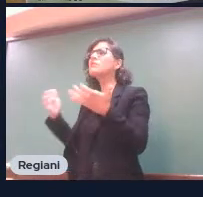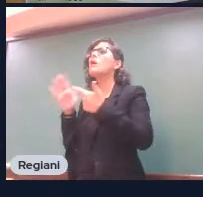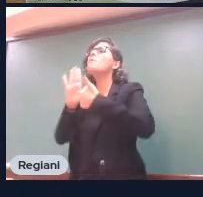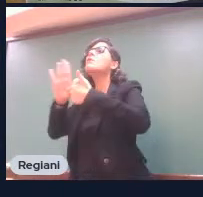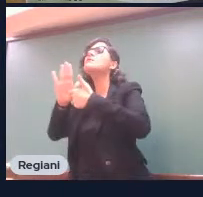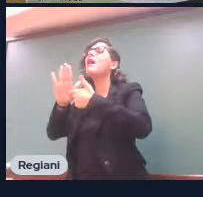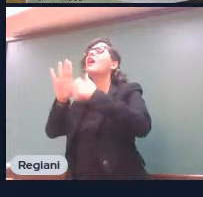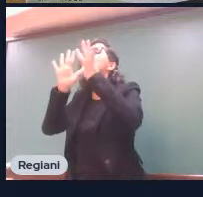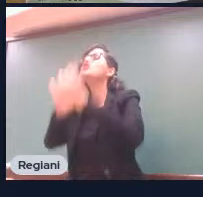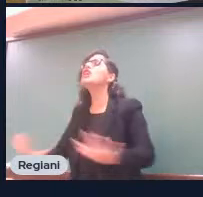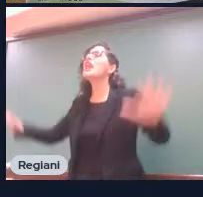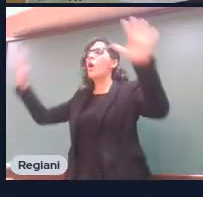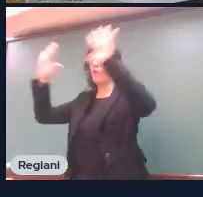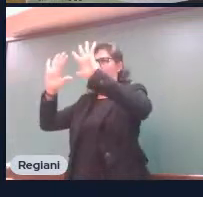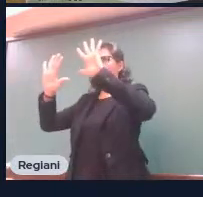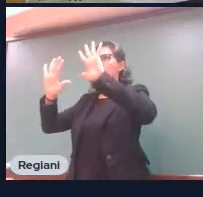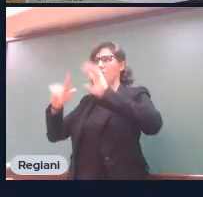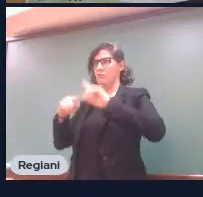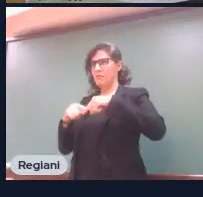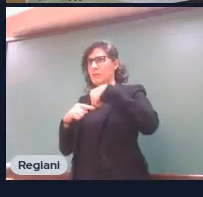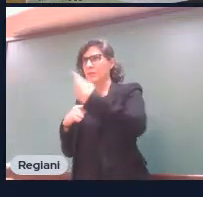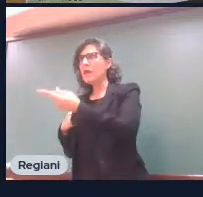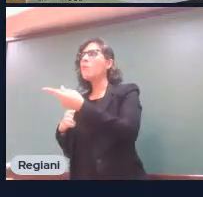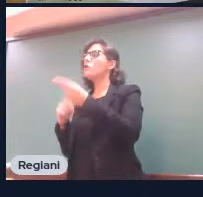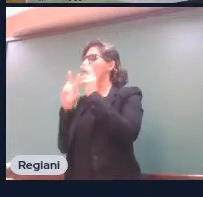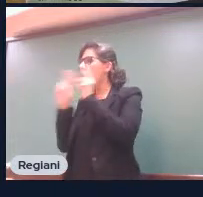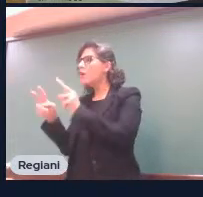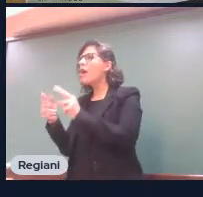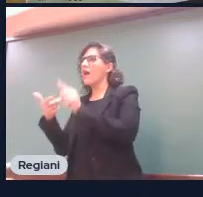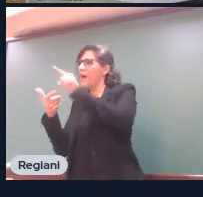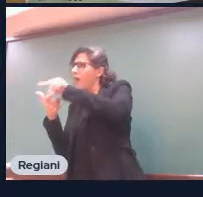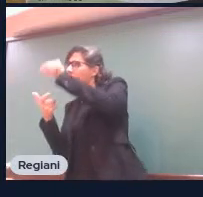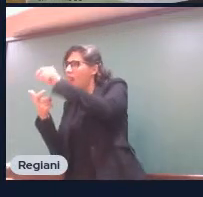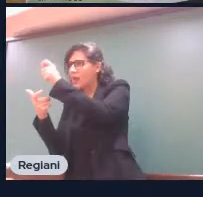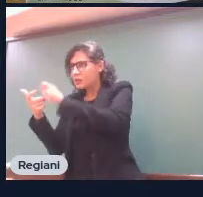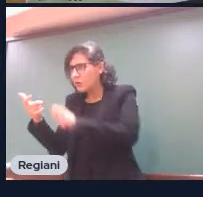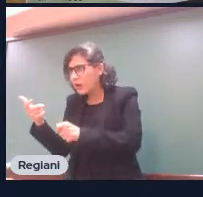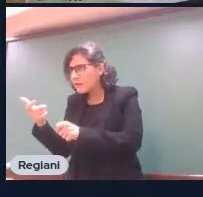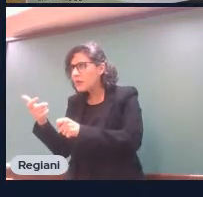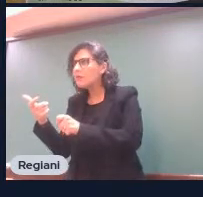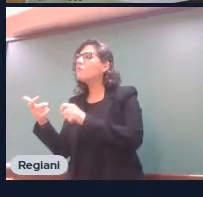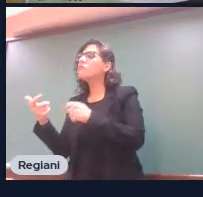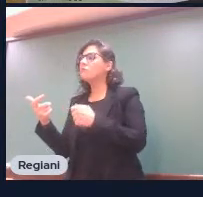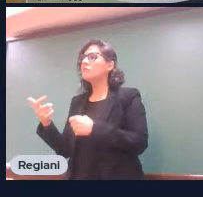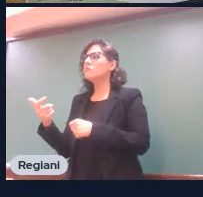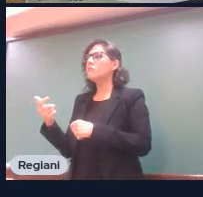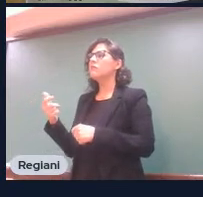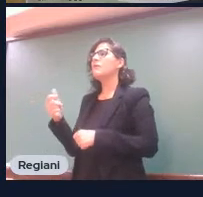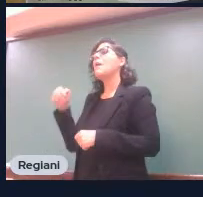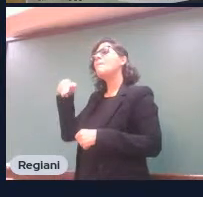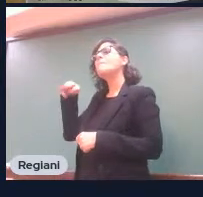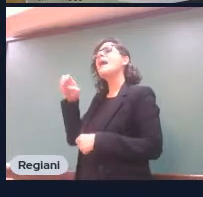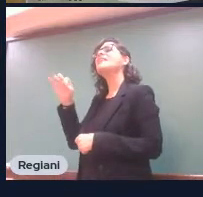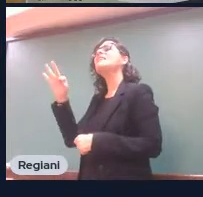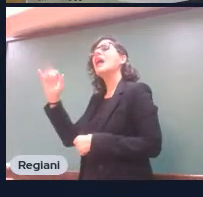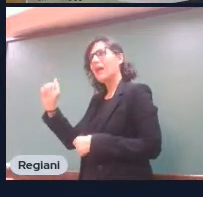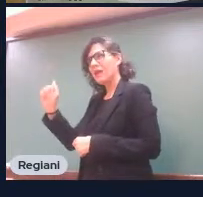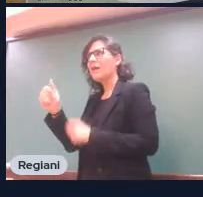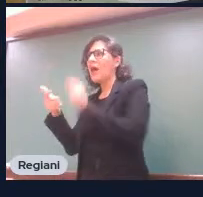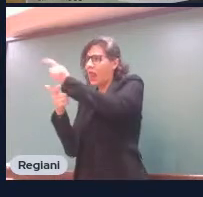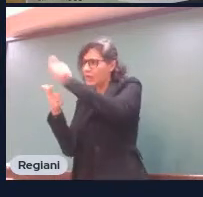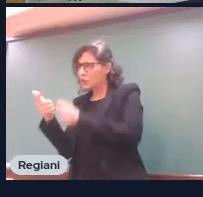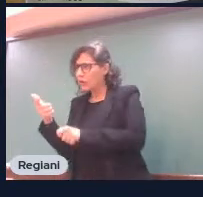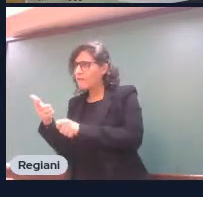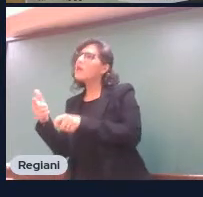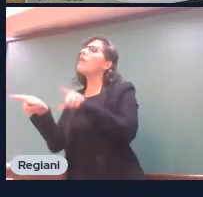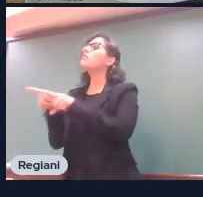picture. 2, I will move to meta-lexicography. 3, lexicography itself. And 4,